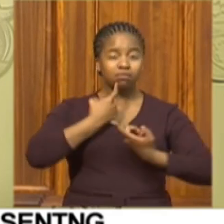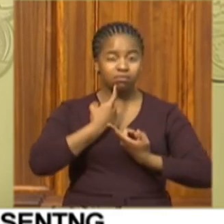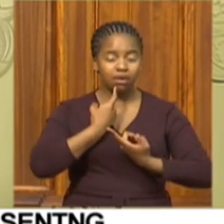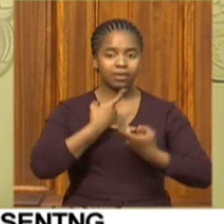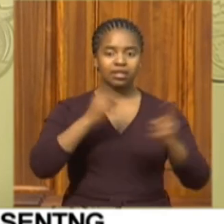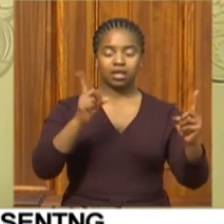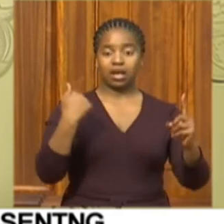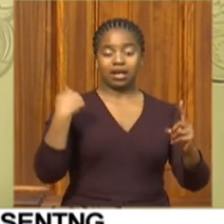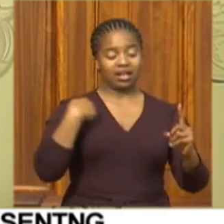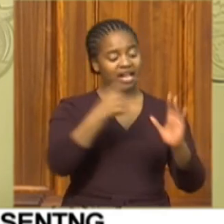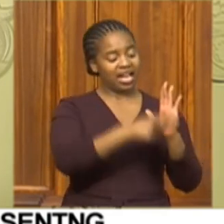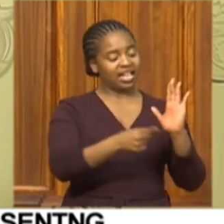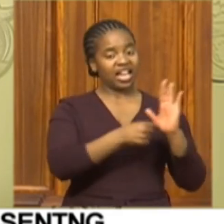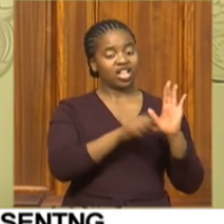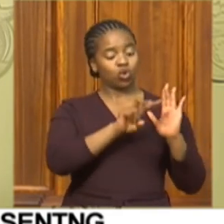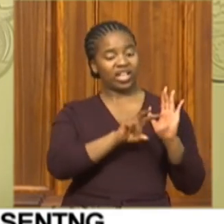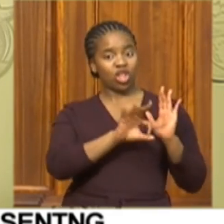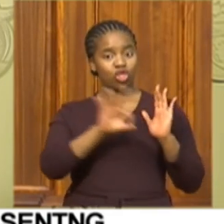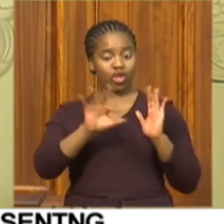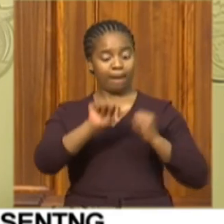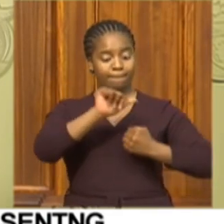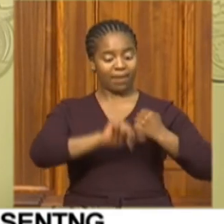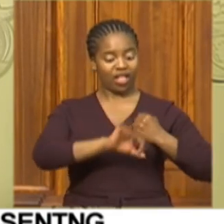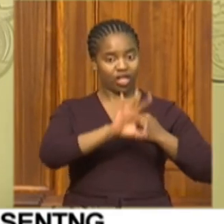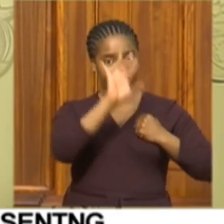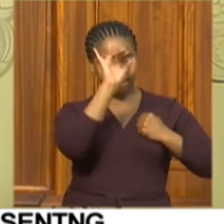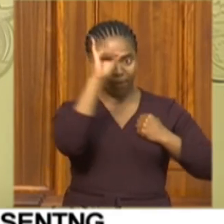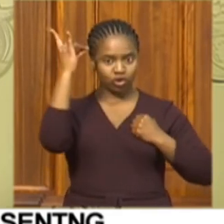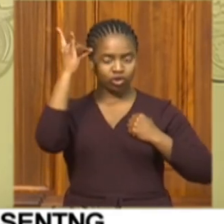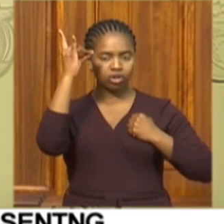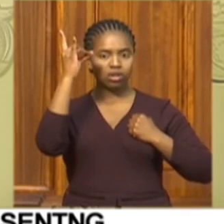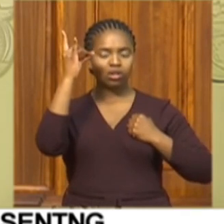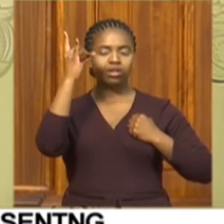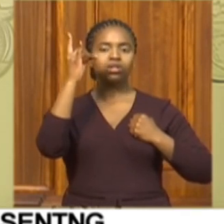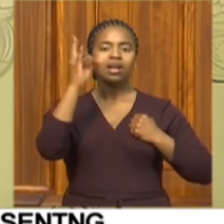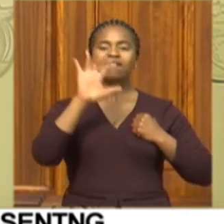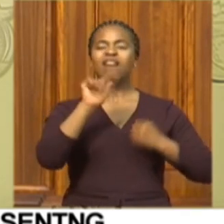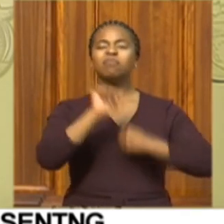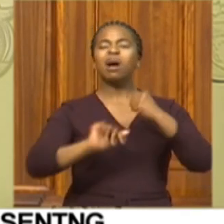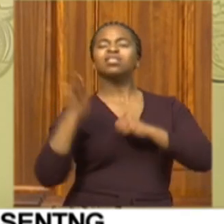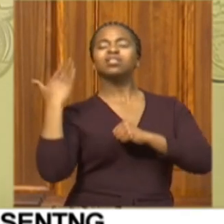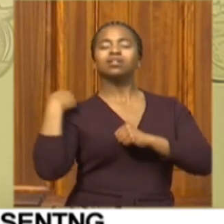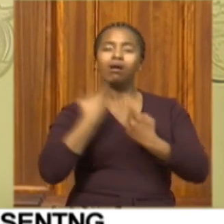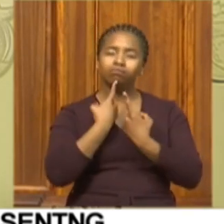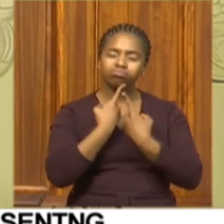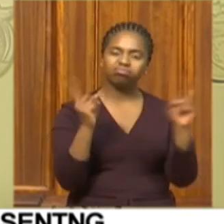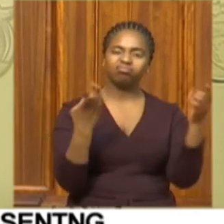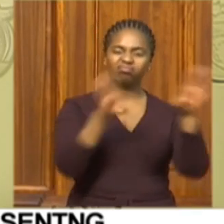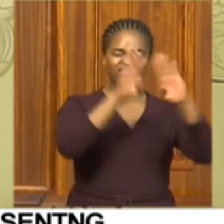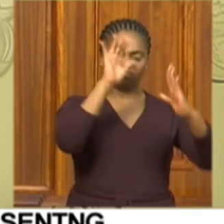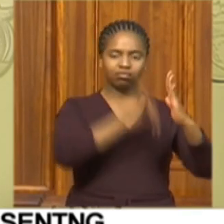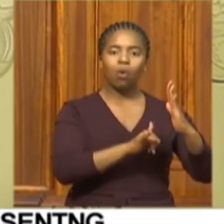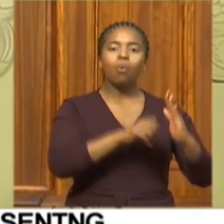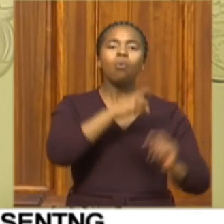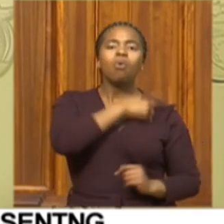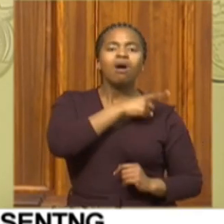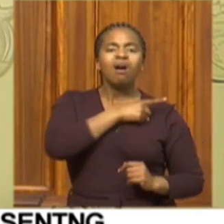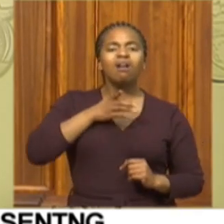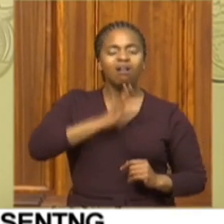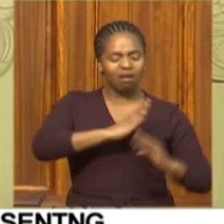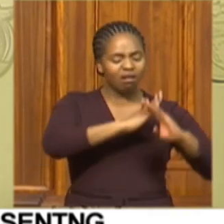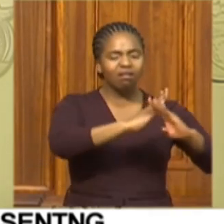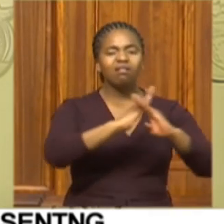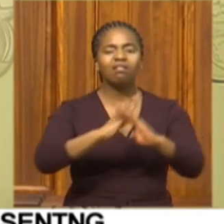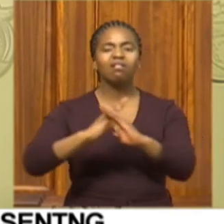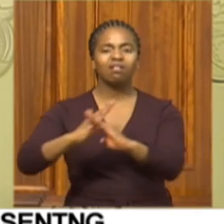lockdown on the 23rd of March, it was to prevent a sudden and uncontrolled surge of